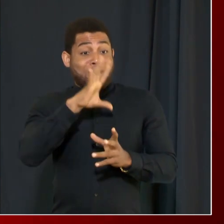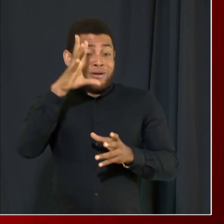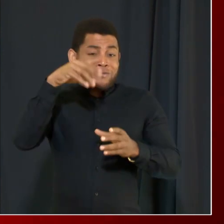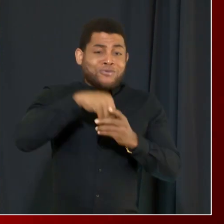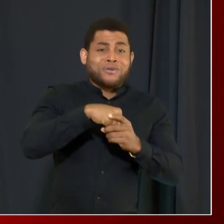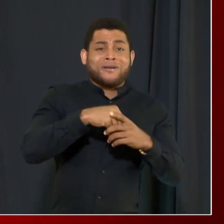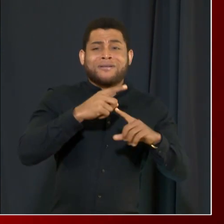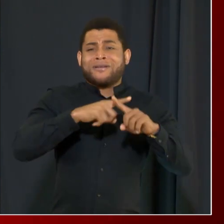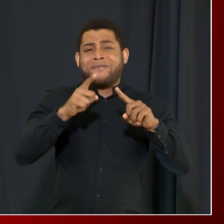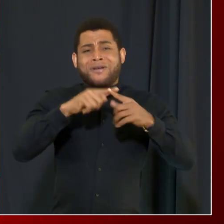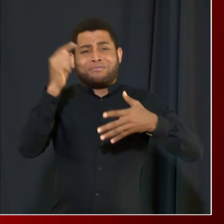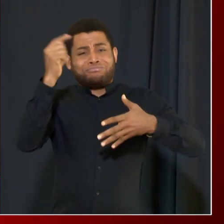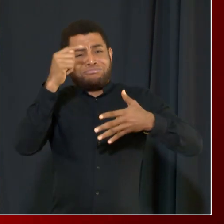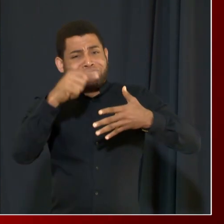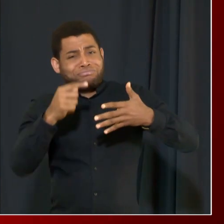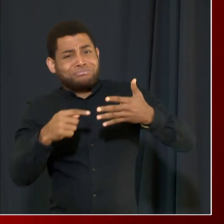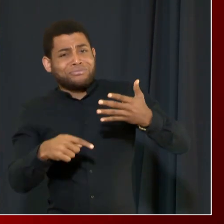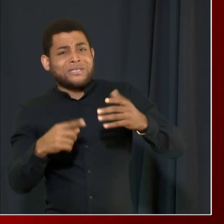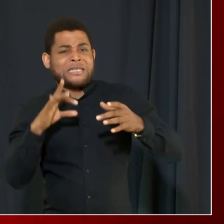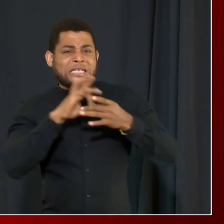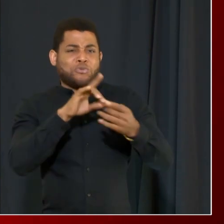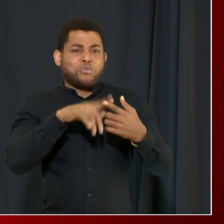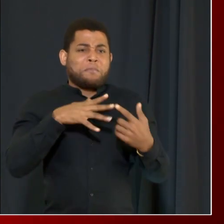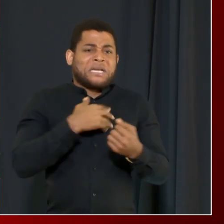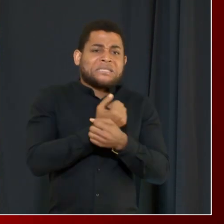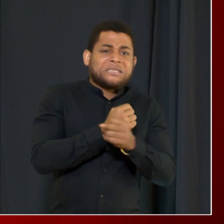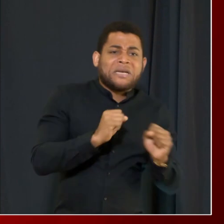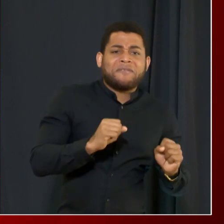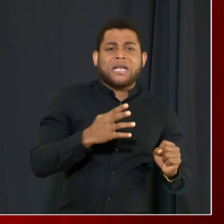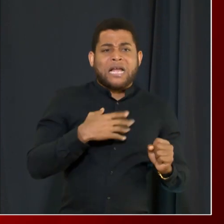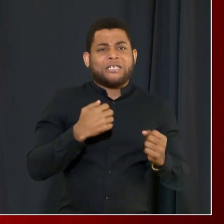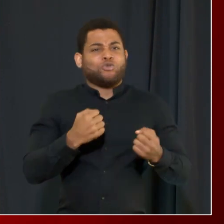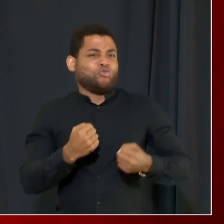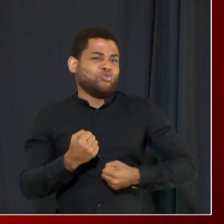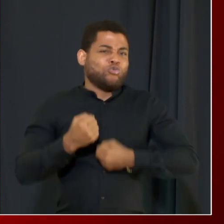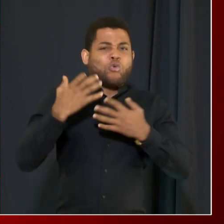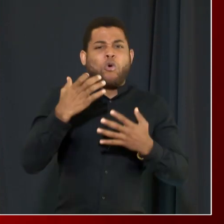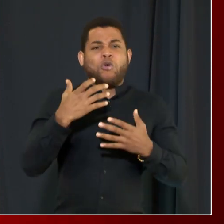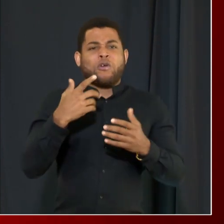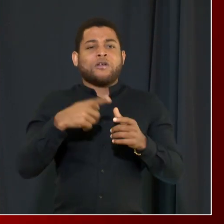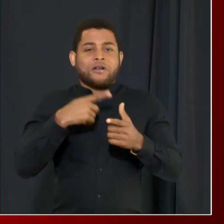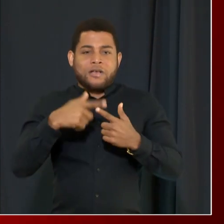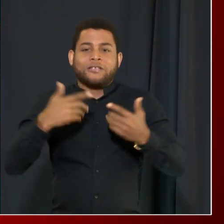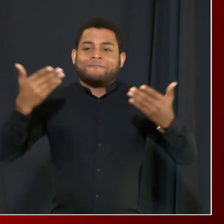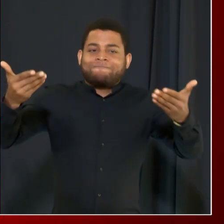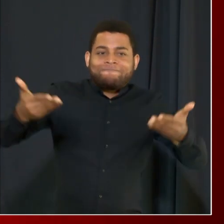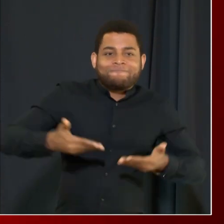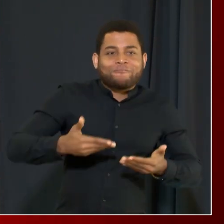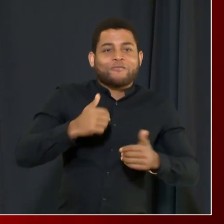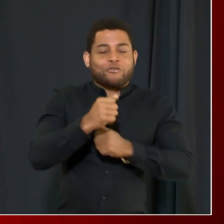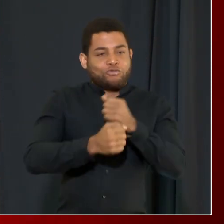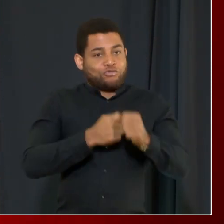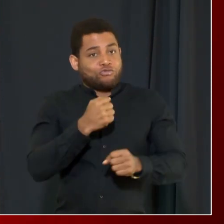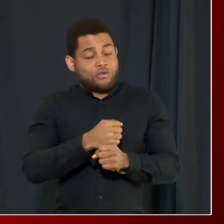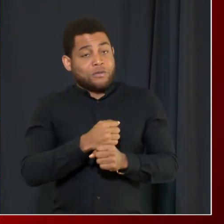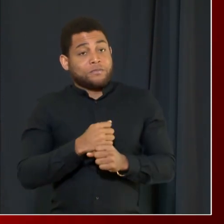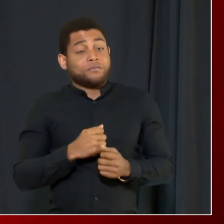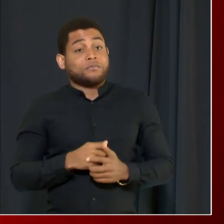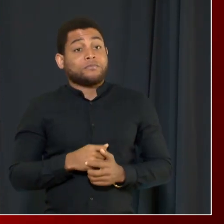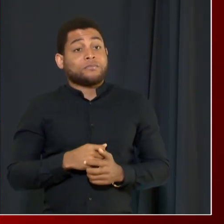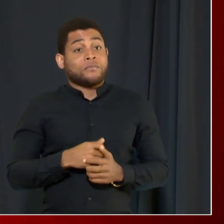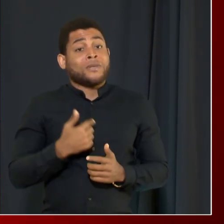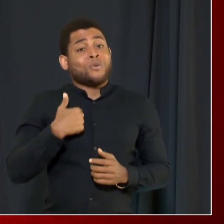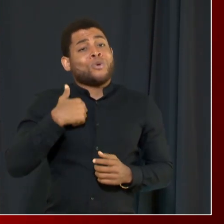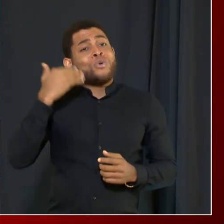of my Safer and Stronger Act that I introduced earlier this year. And we know that many common